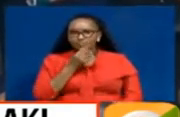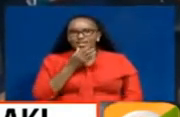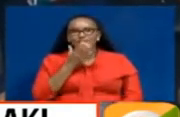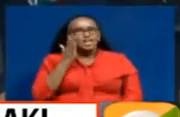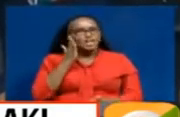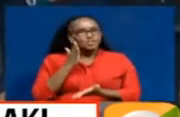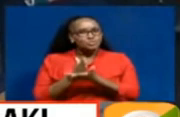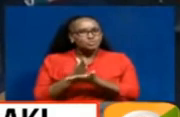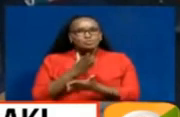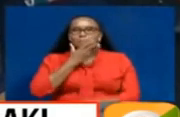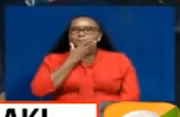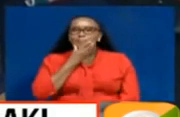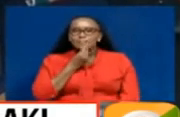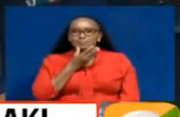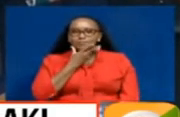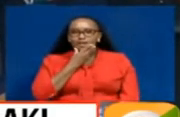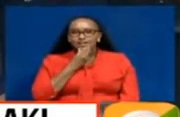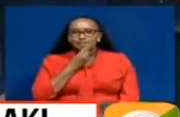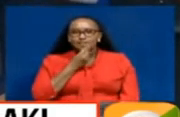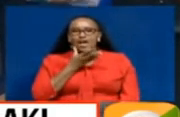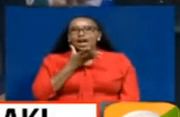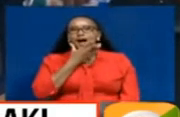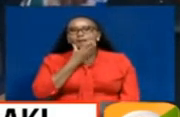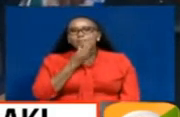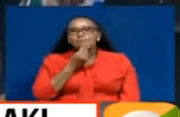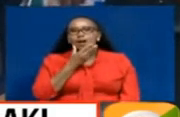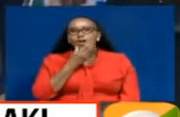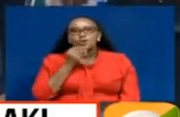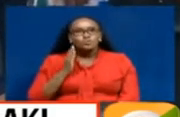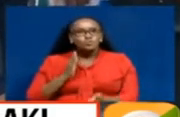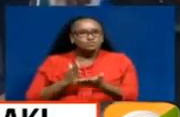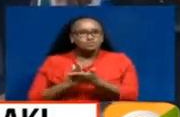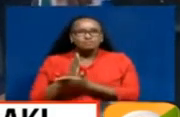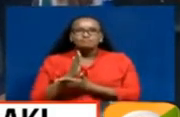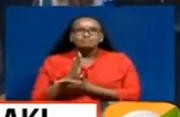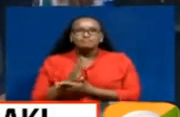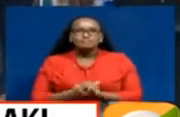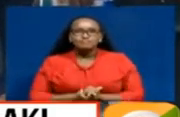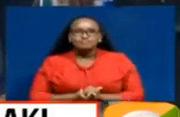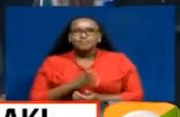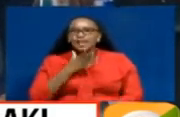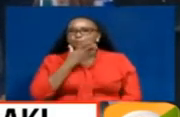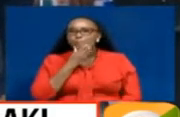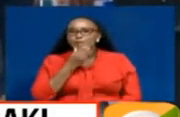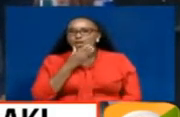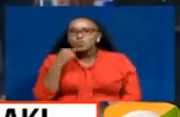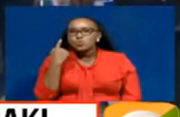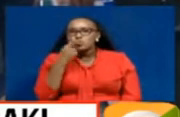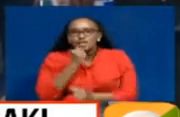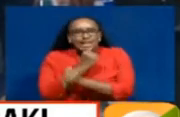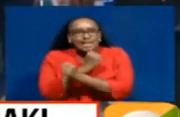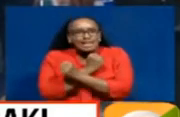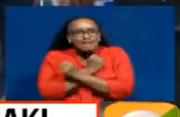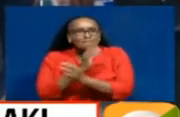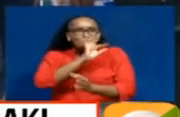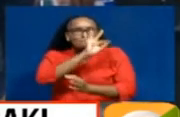gentleman, a man of conviction, a man who loved